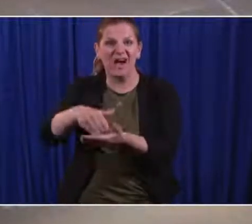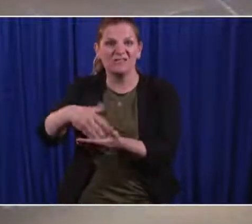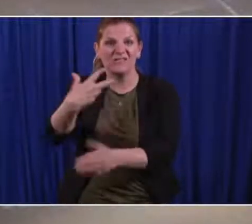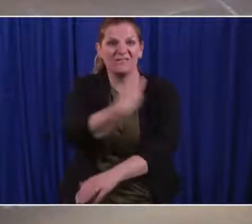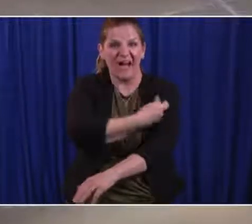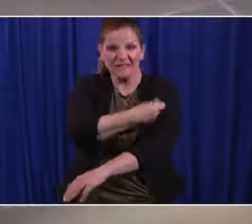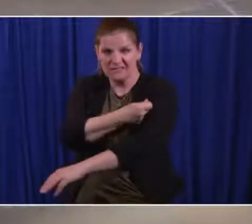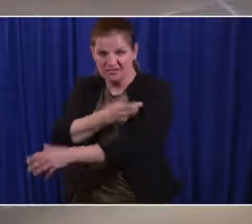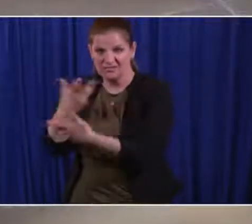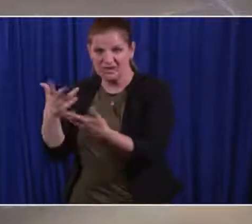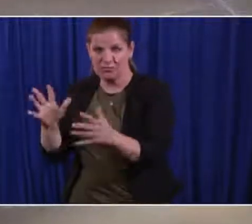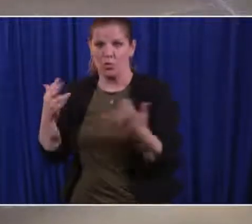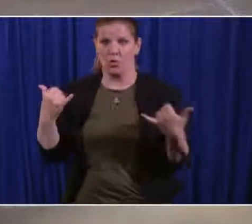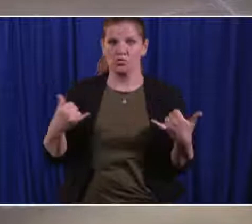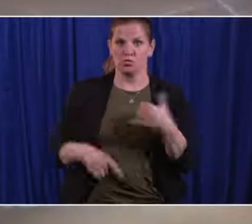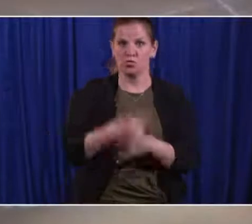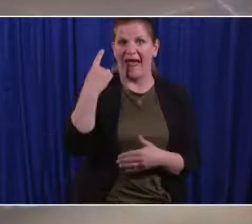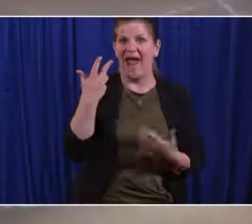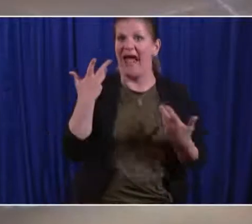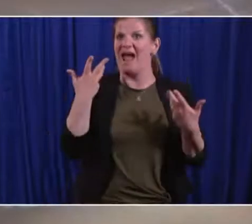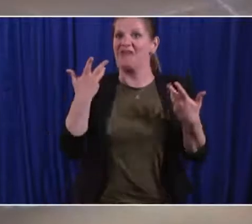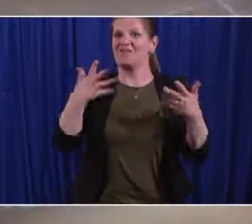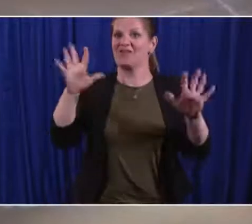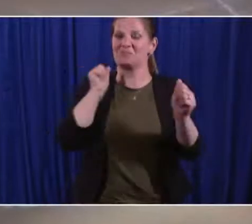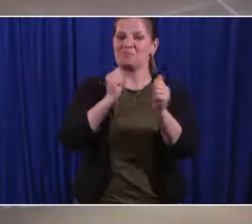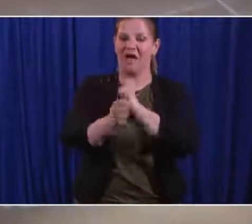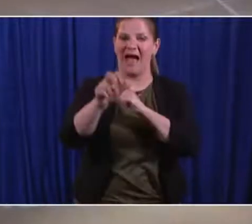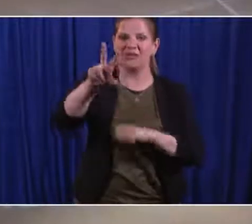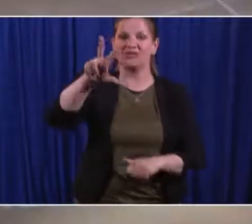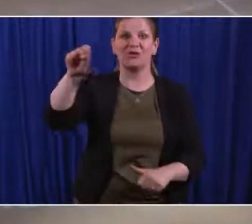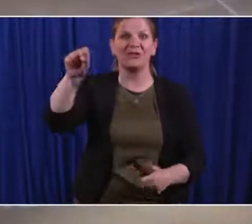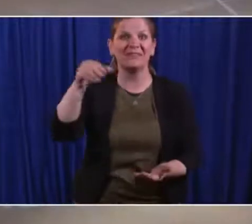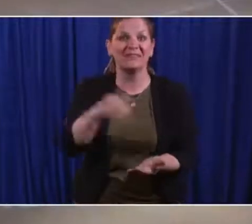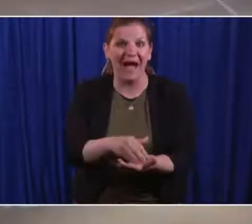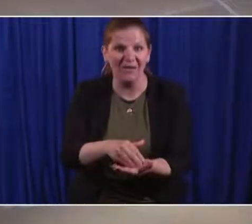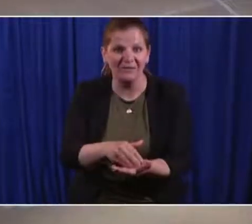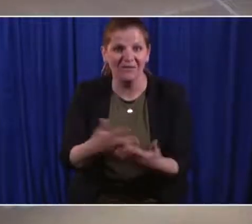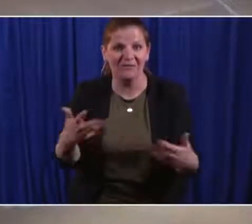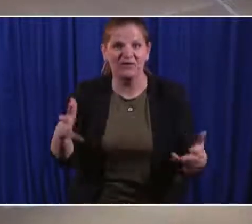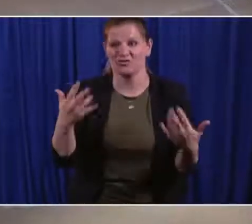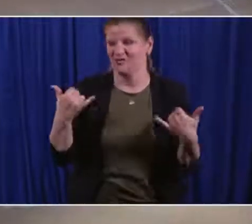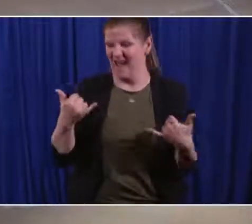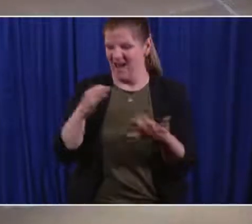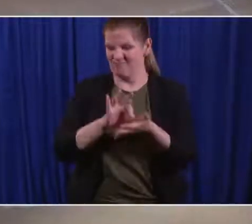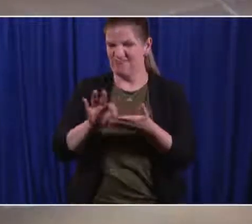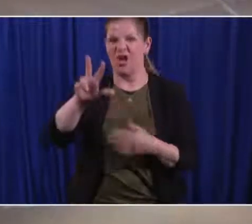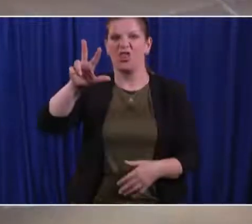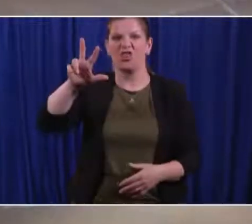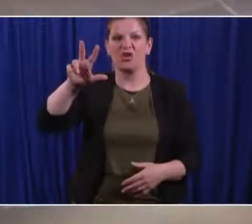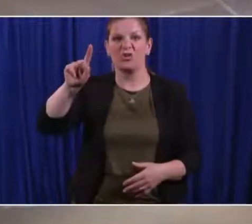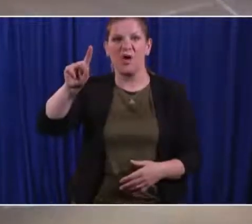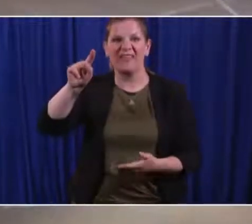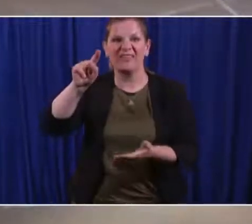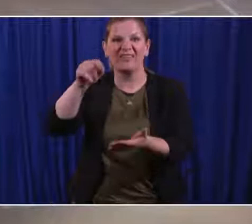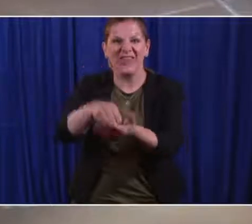I'm pleased to report we broke the 30,000 barrier at 31,000 doses of Pfizer in the